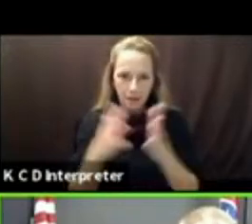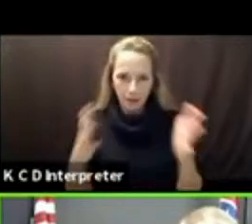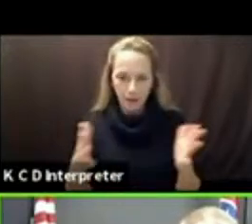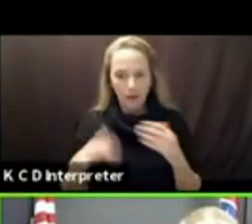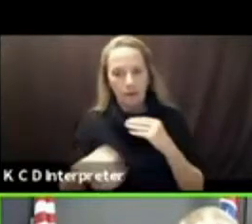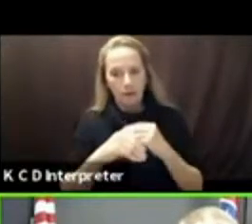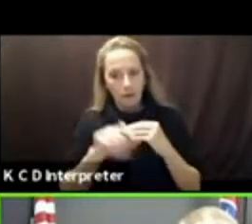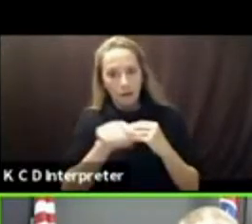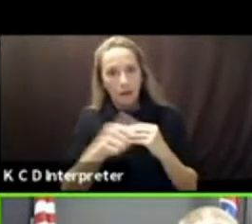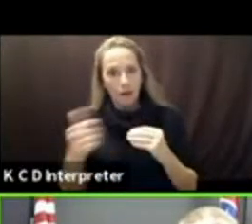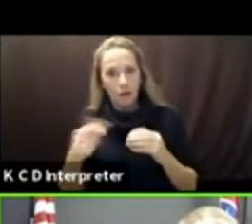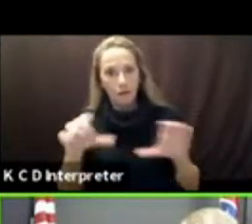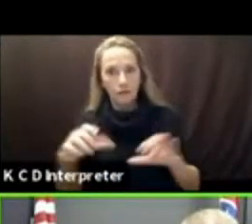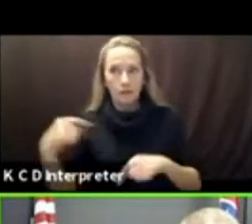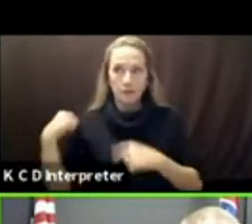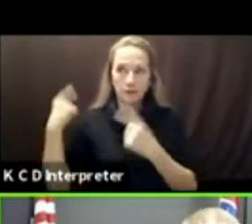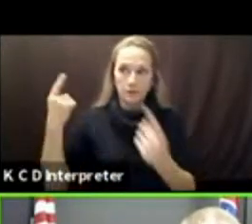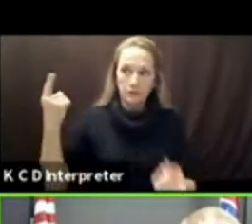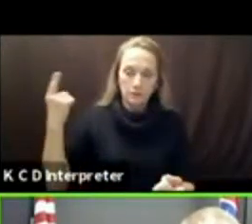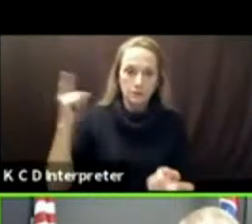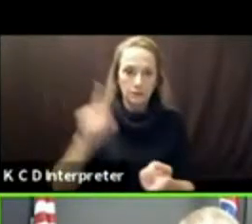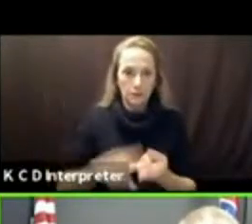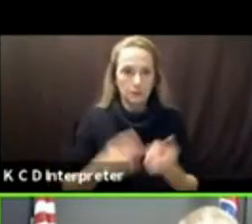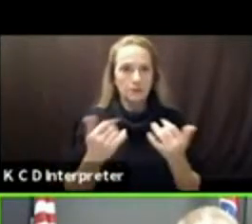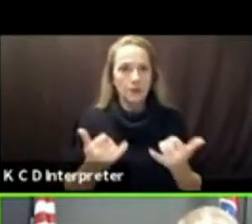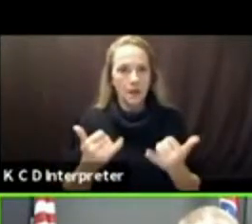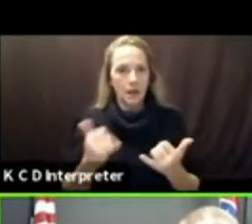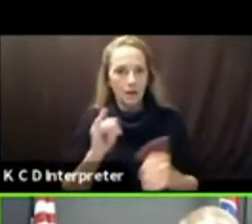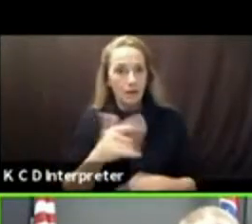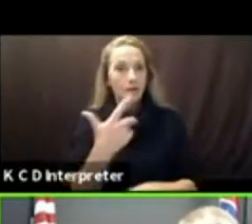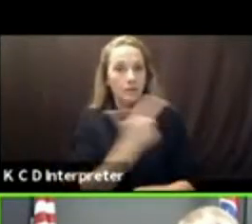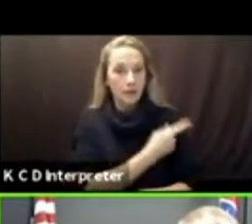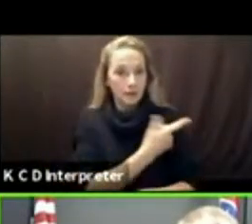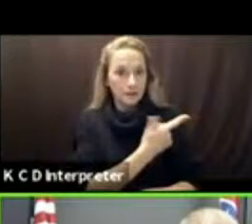done up until this point, the vaccinations,